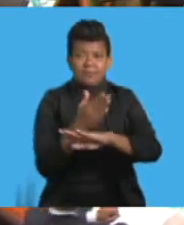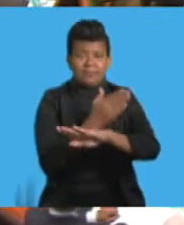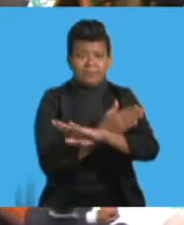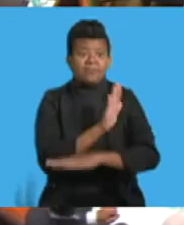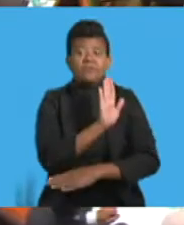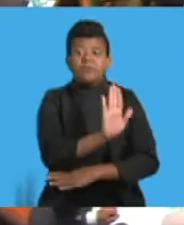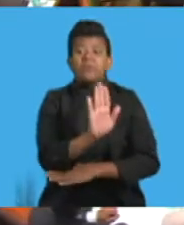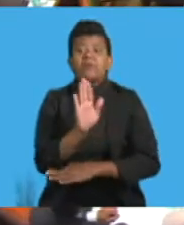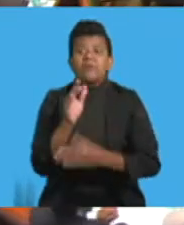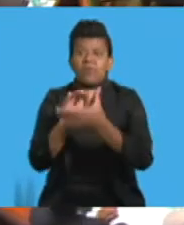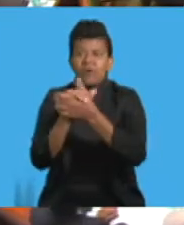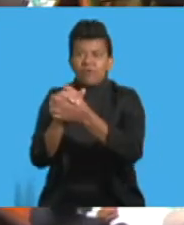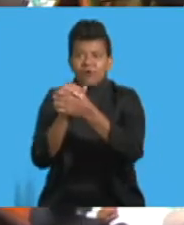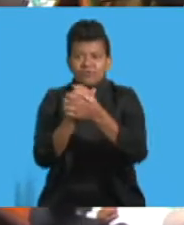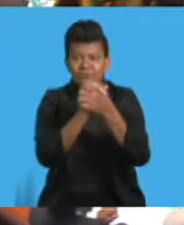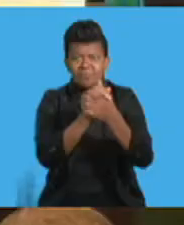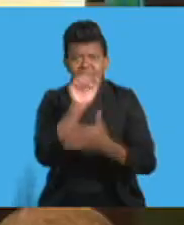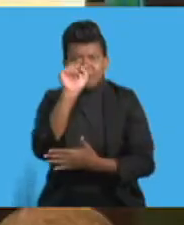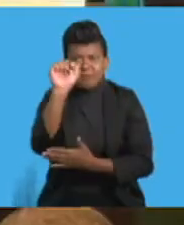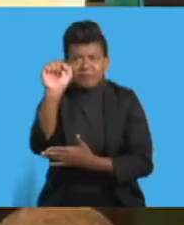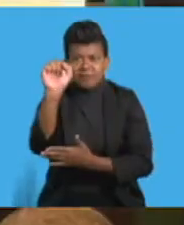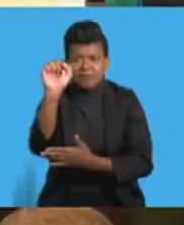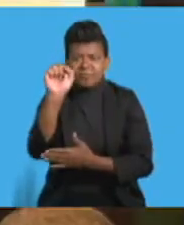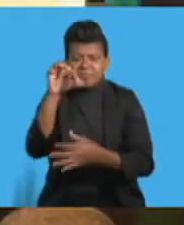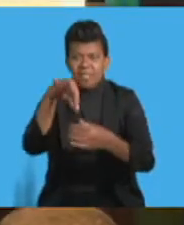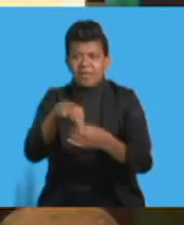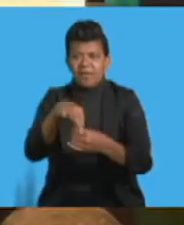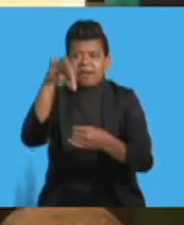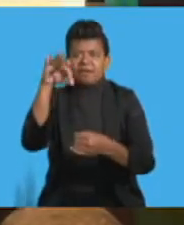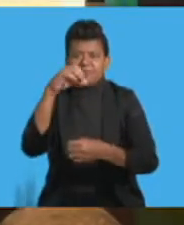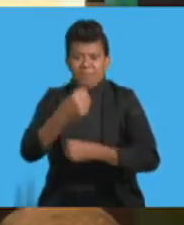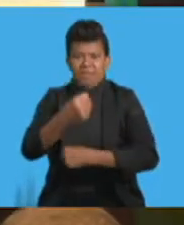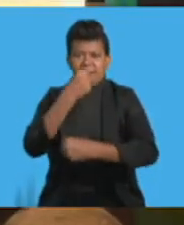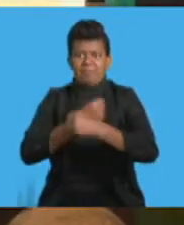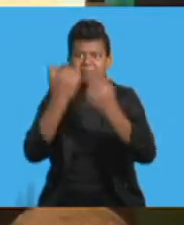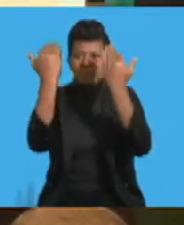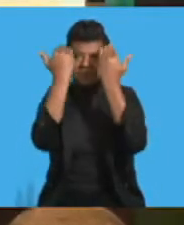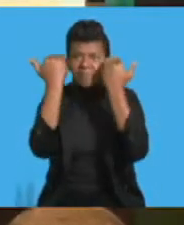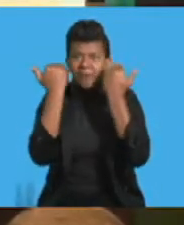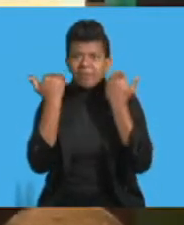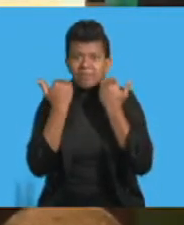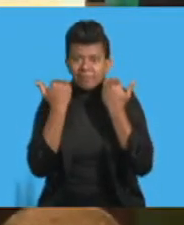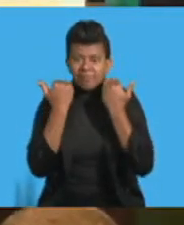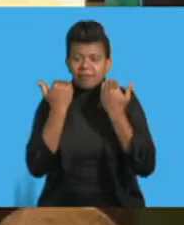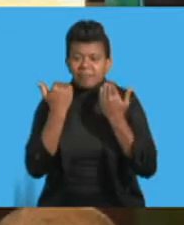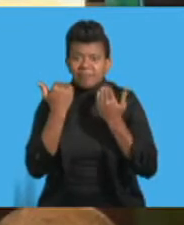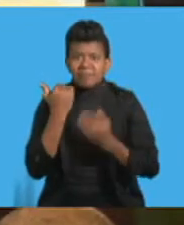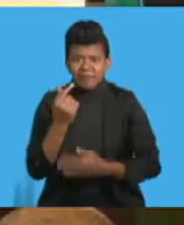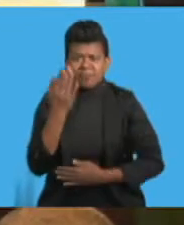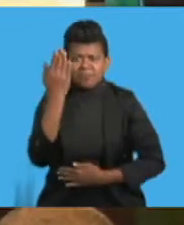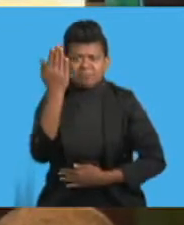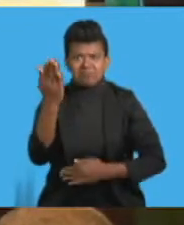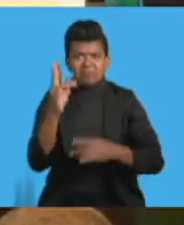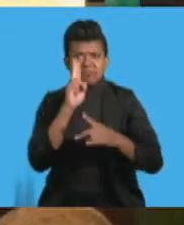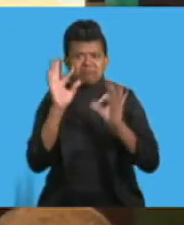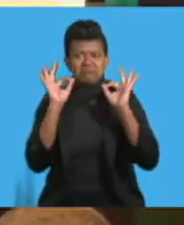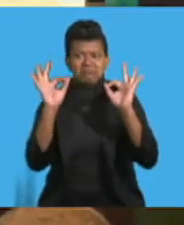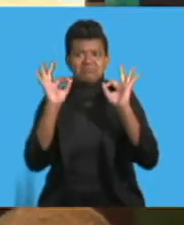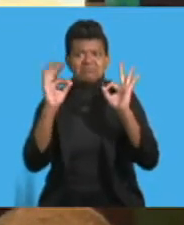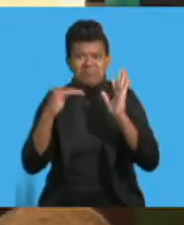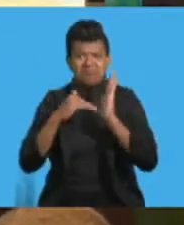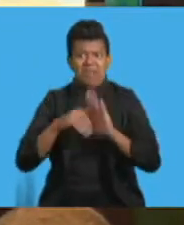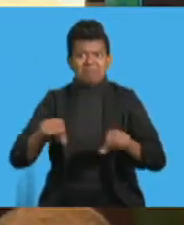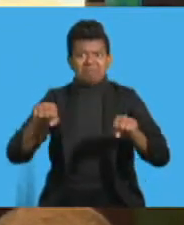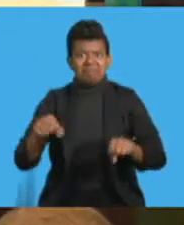to congratulate you on your appointment. Honorable Speaker, you look great on the chair, Honorable Speaker.